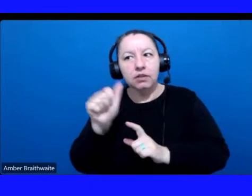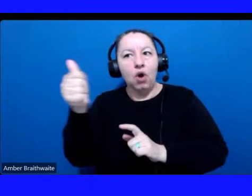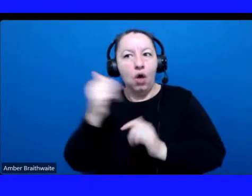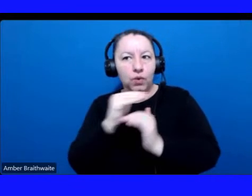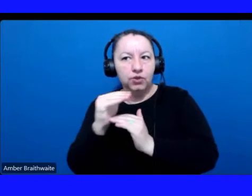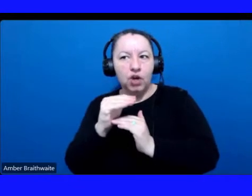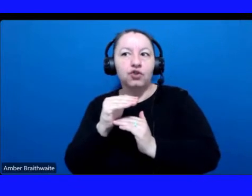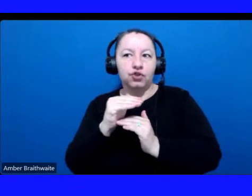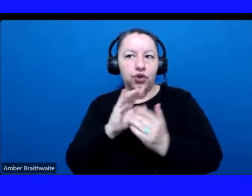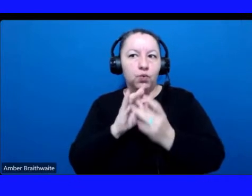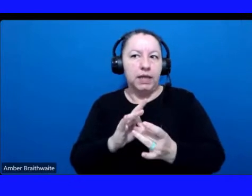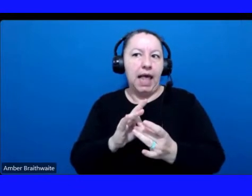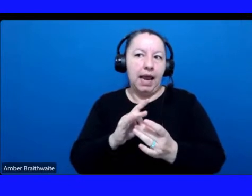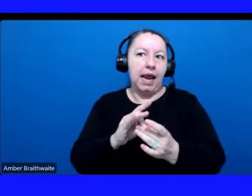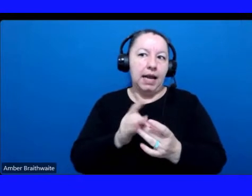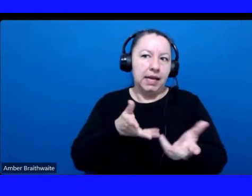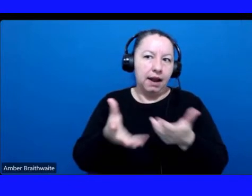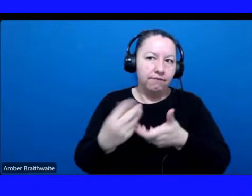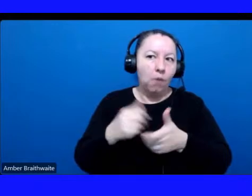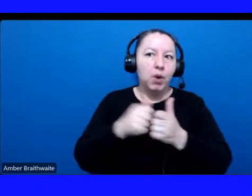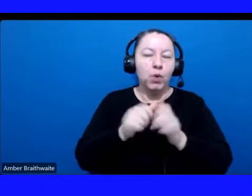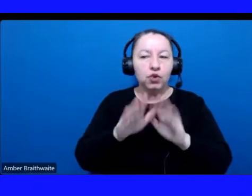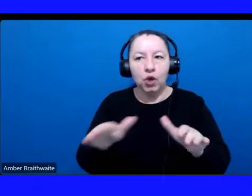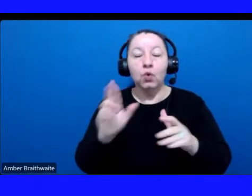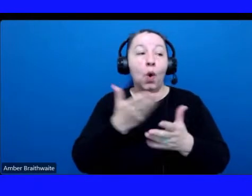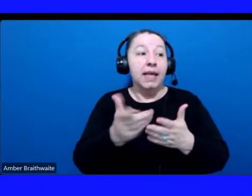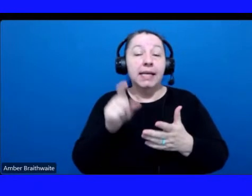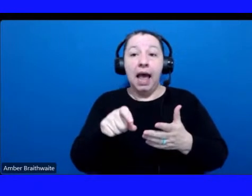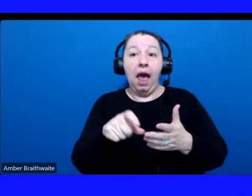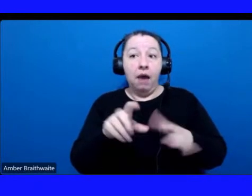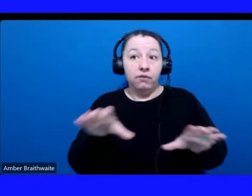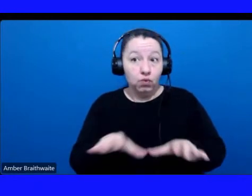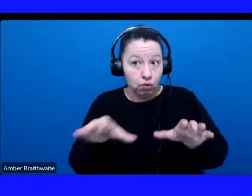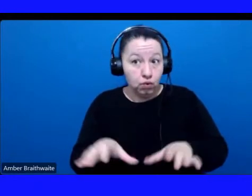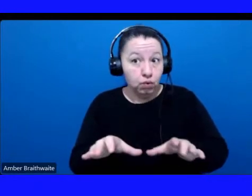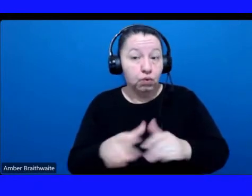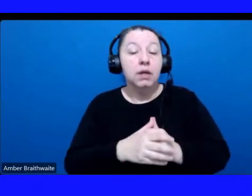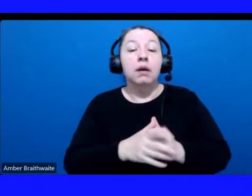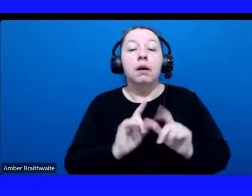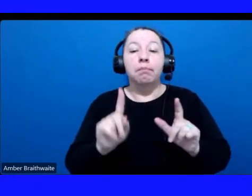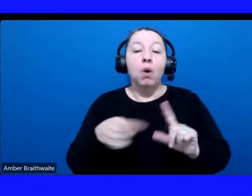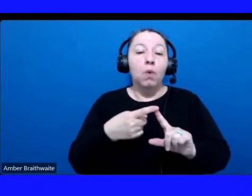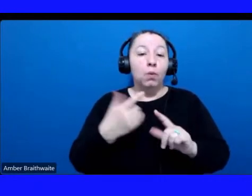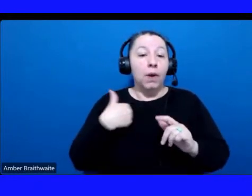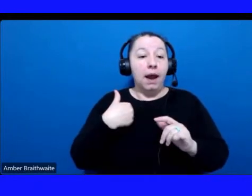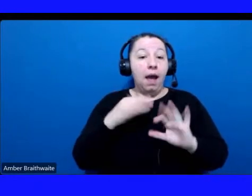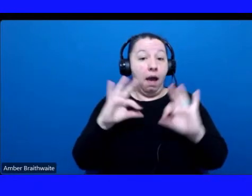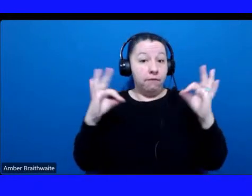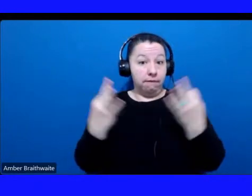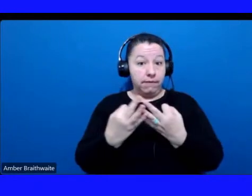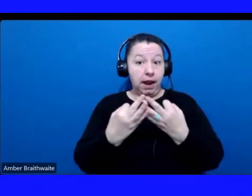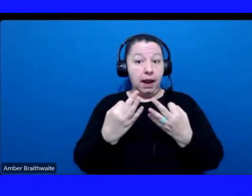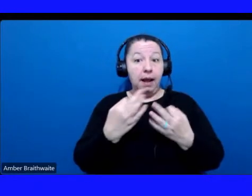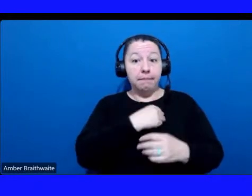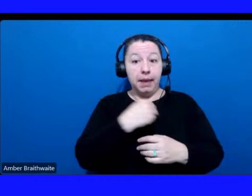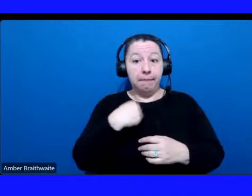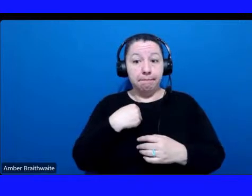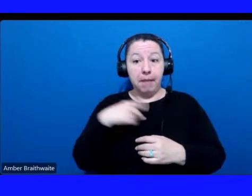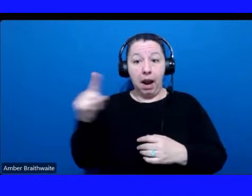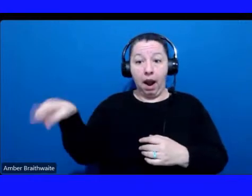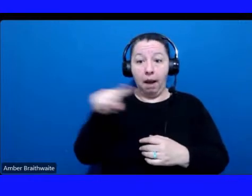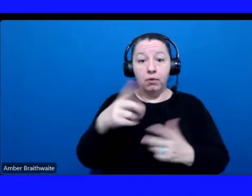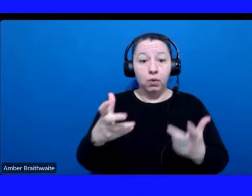not, again, there's not a specific intervention targeted at families. It's really a participant by